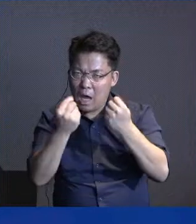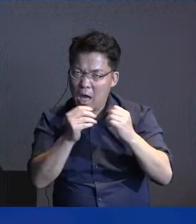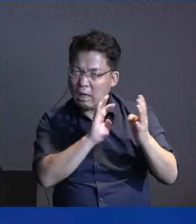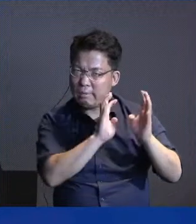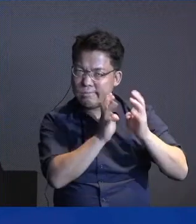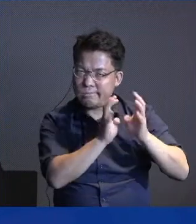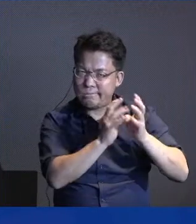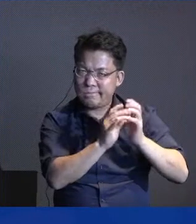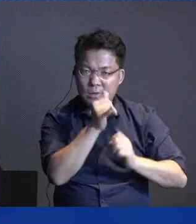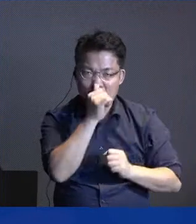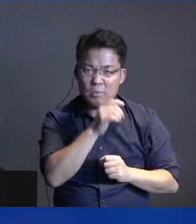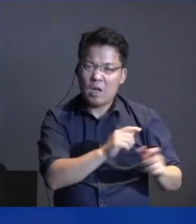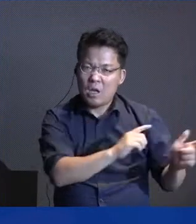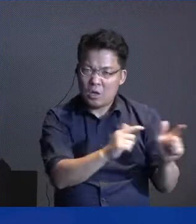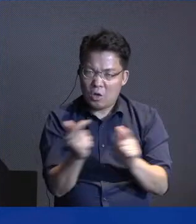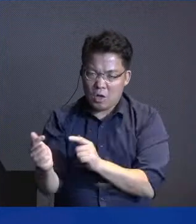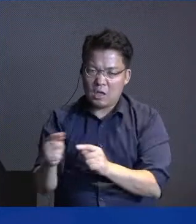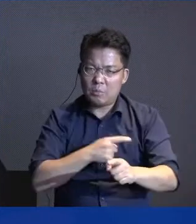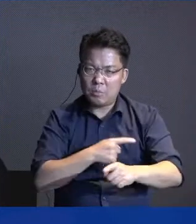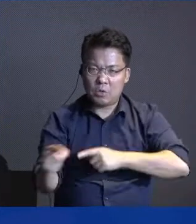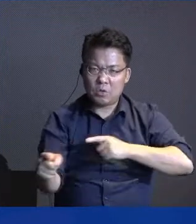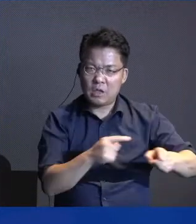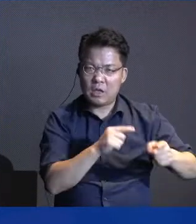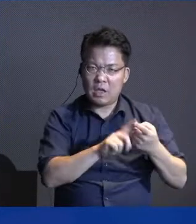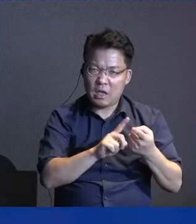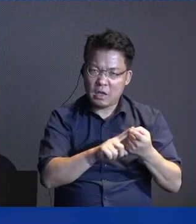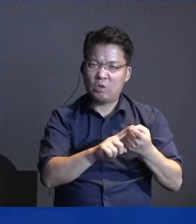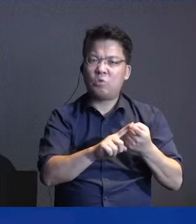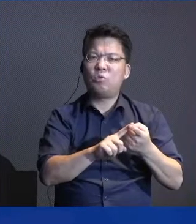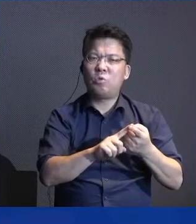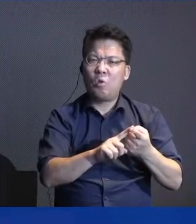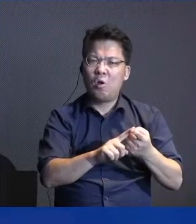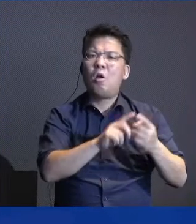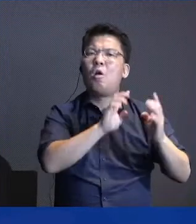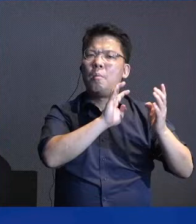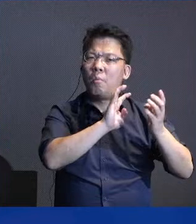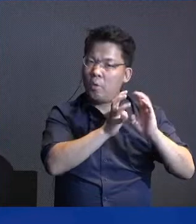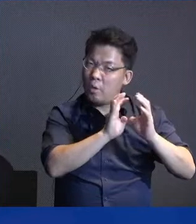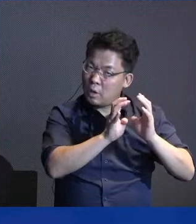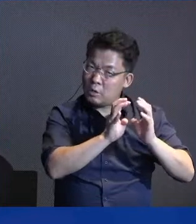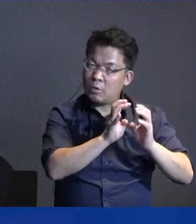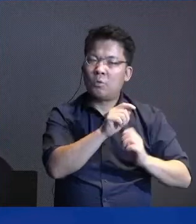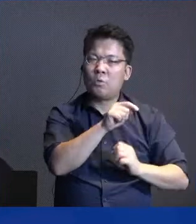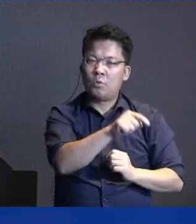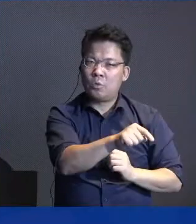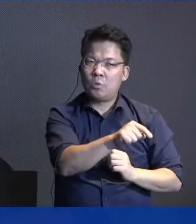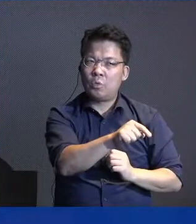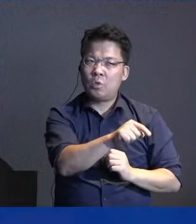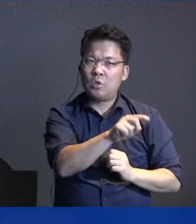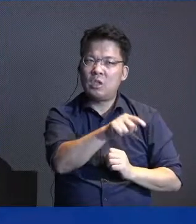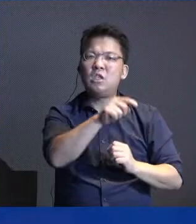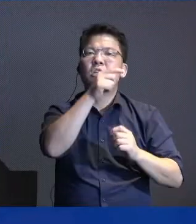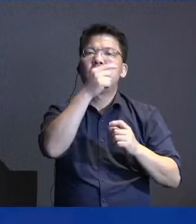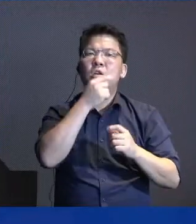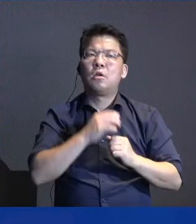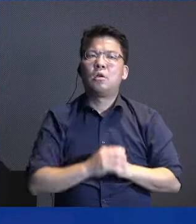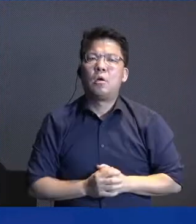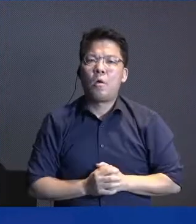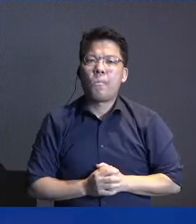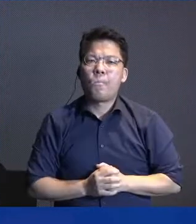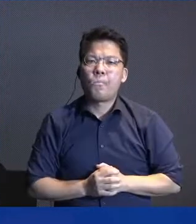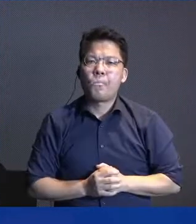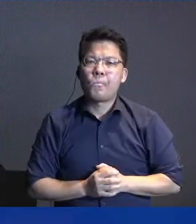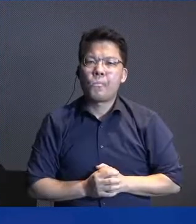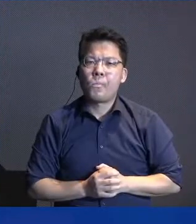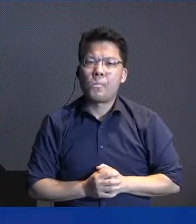papers related to how we can rethink or remodel the older adults'